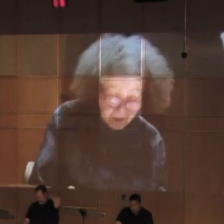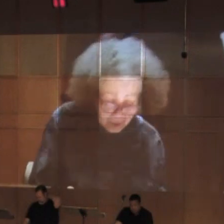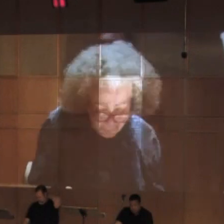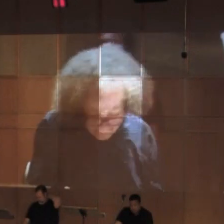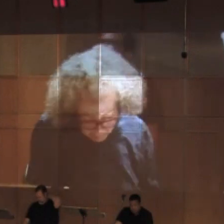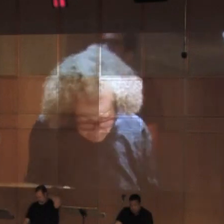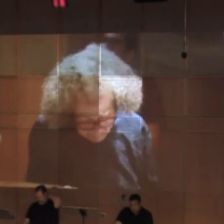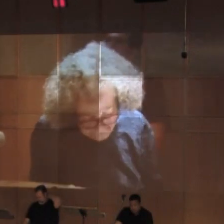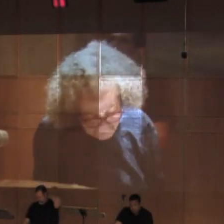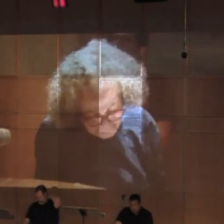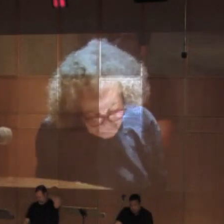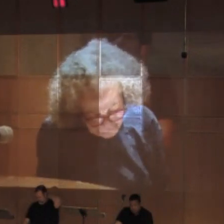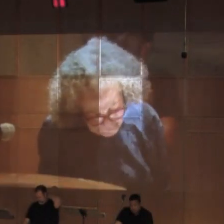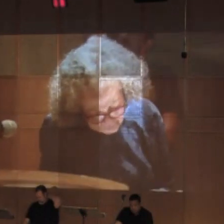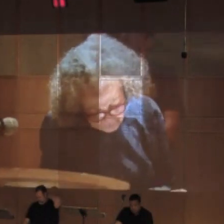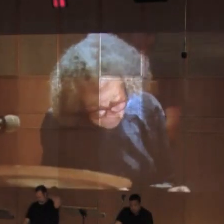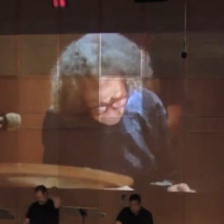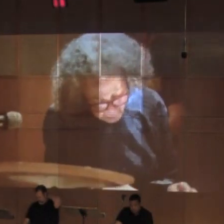again